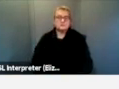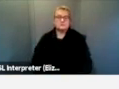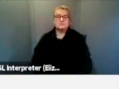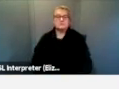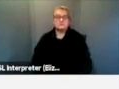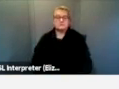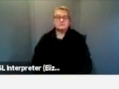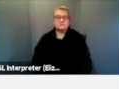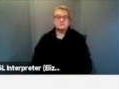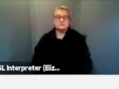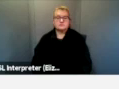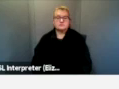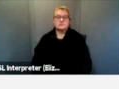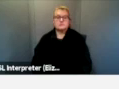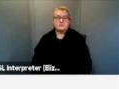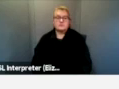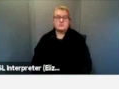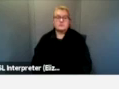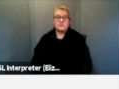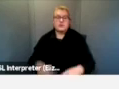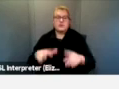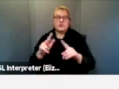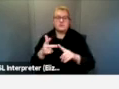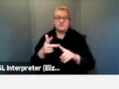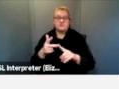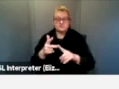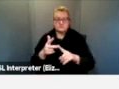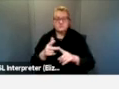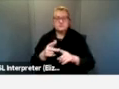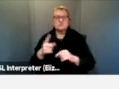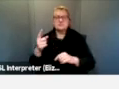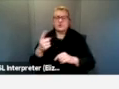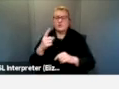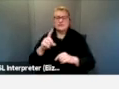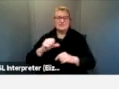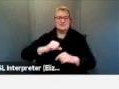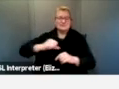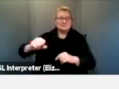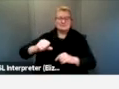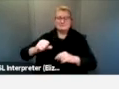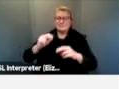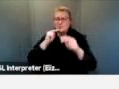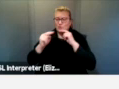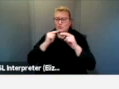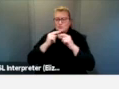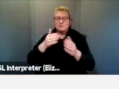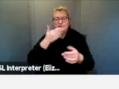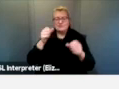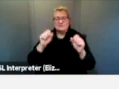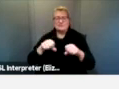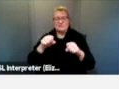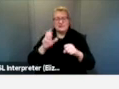And my third point is that disabled people always resisted and negotiated these exclusions as best they could to